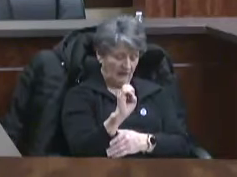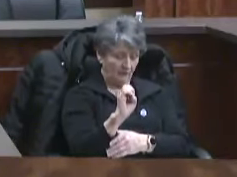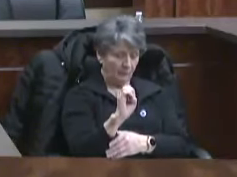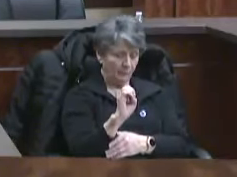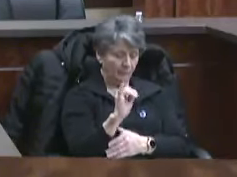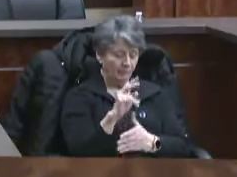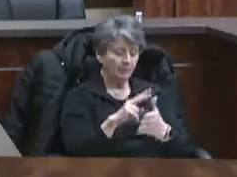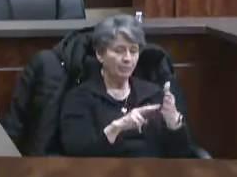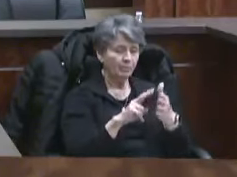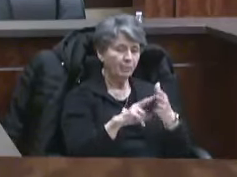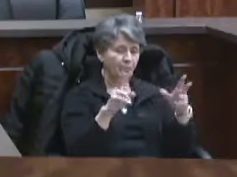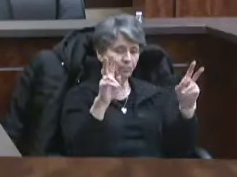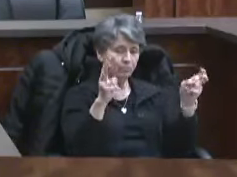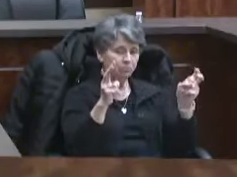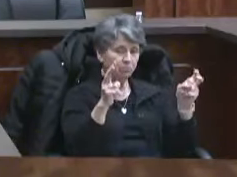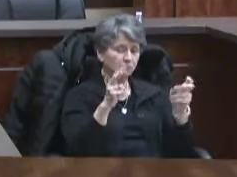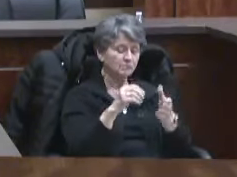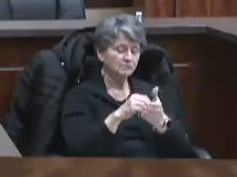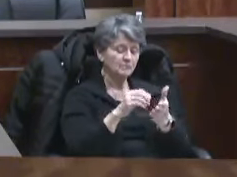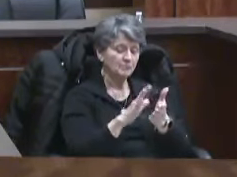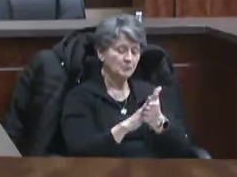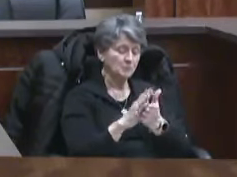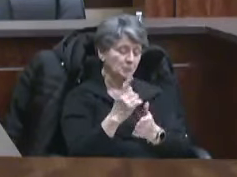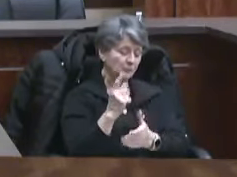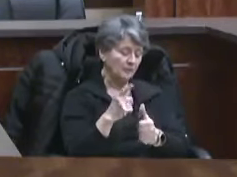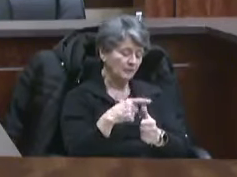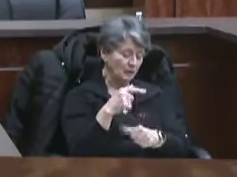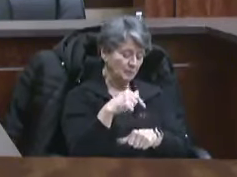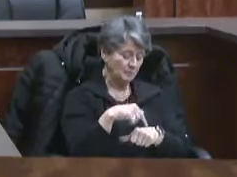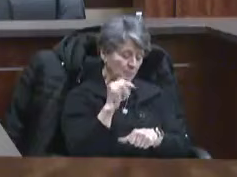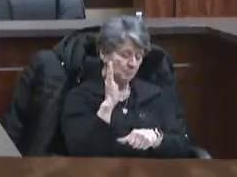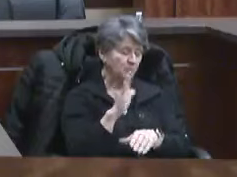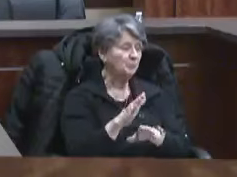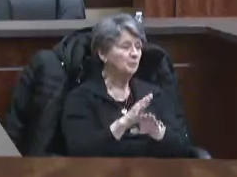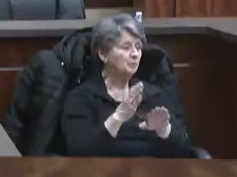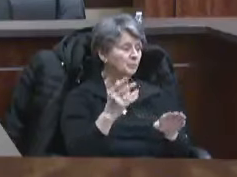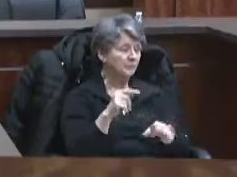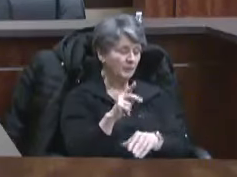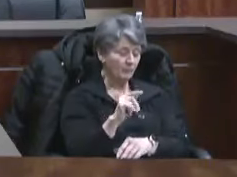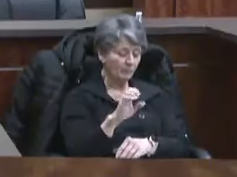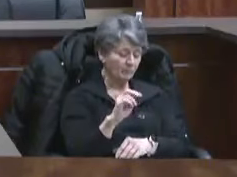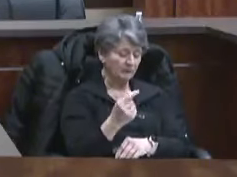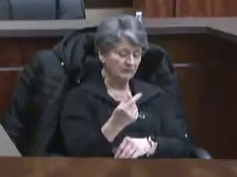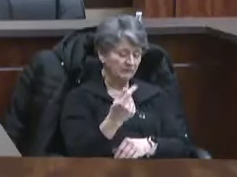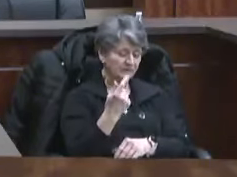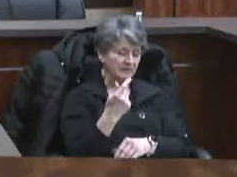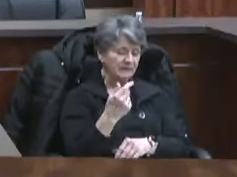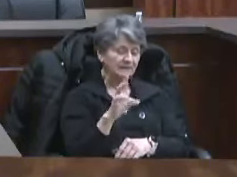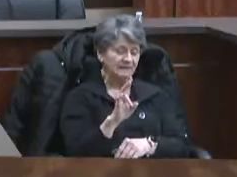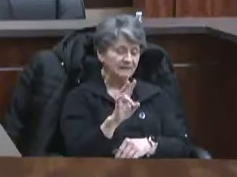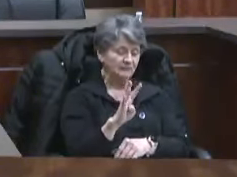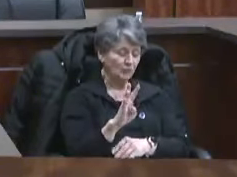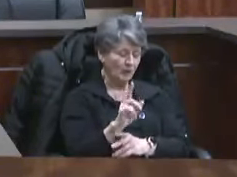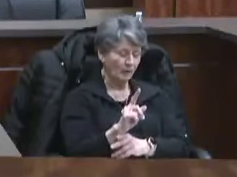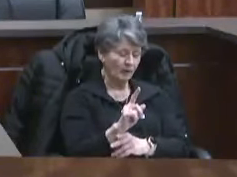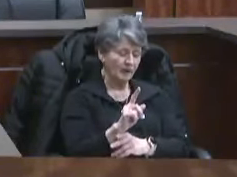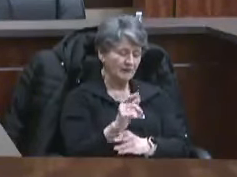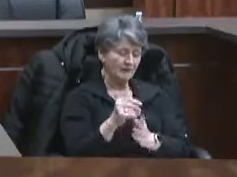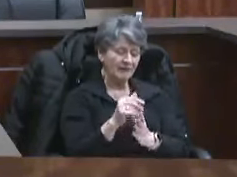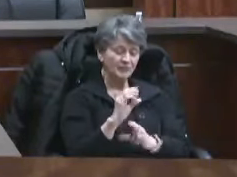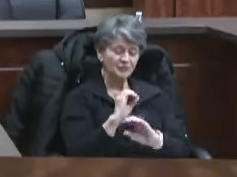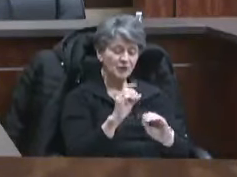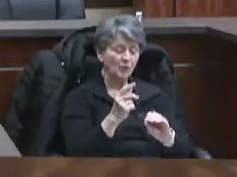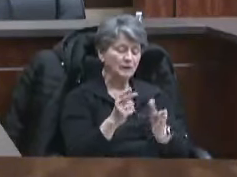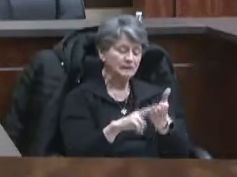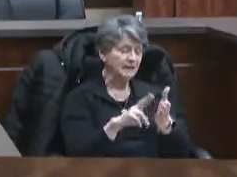into the record for the first reading. I'll open the public hearing at 7:41. Again, I have no one signed